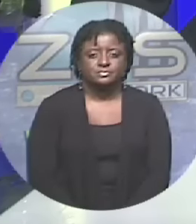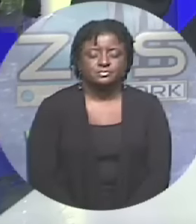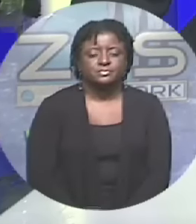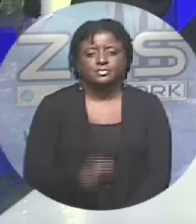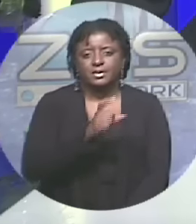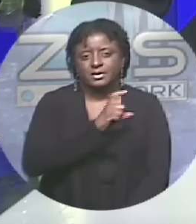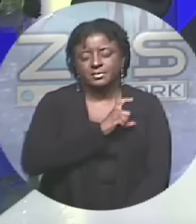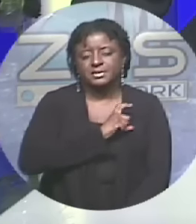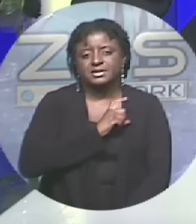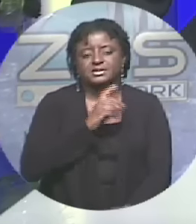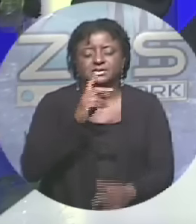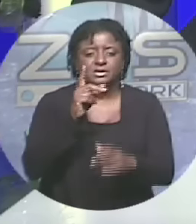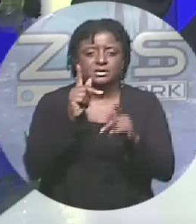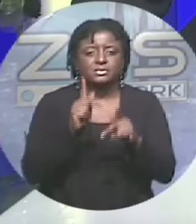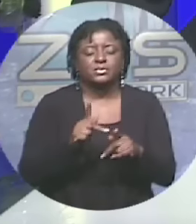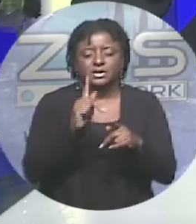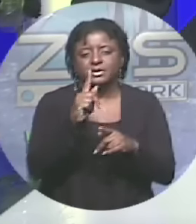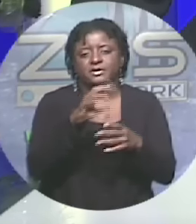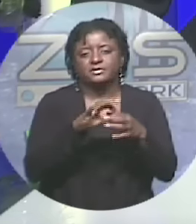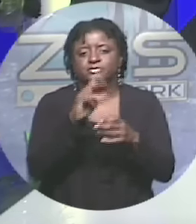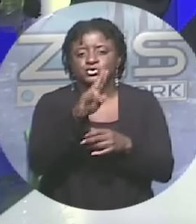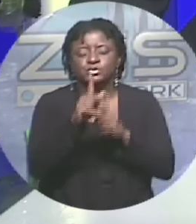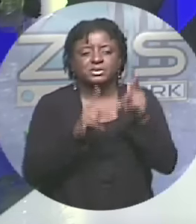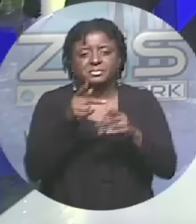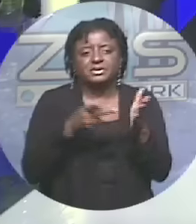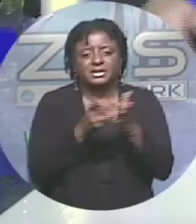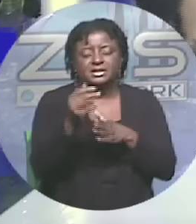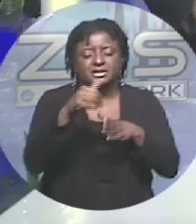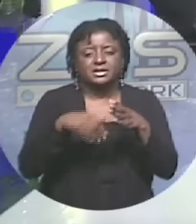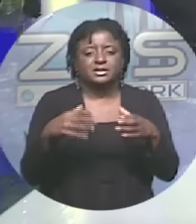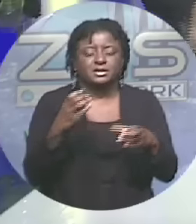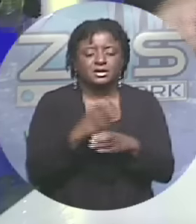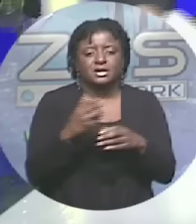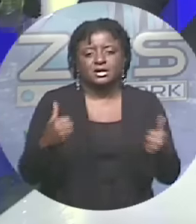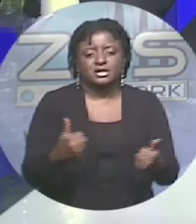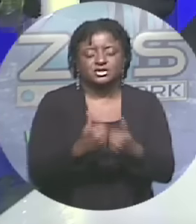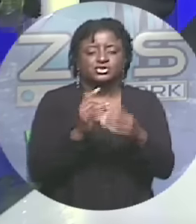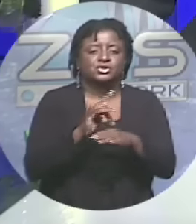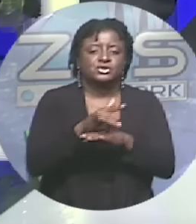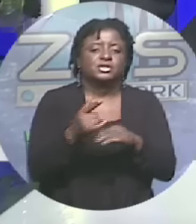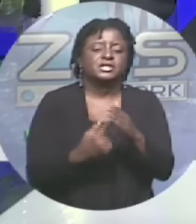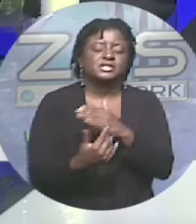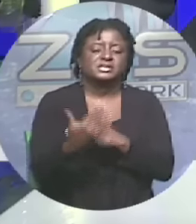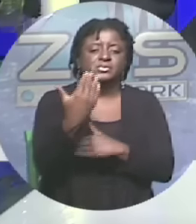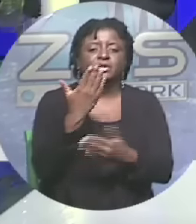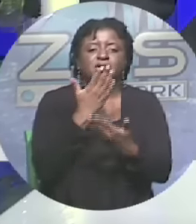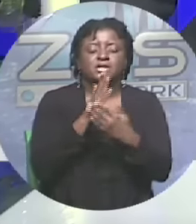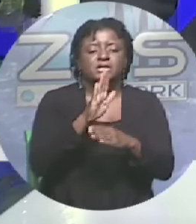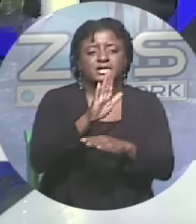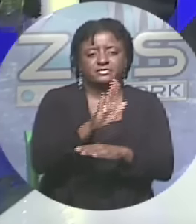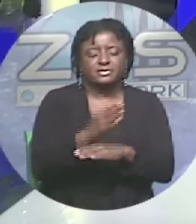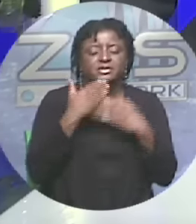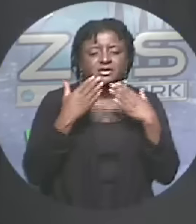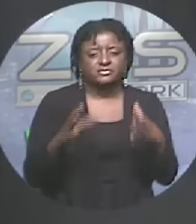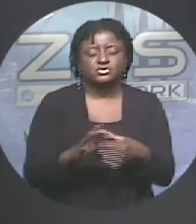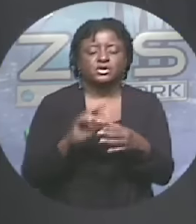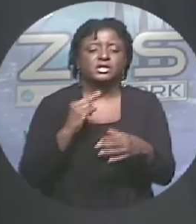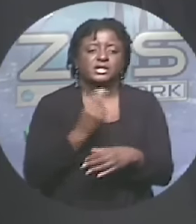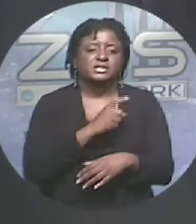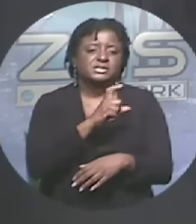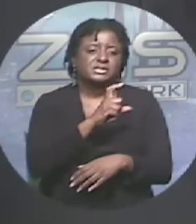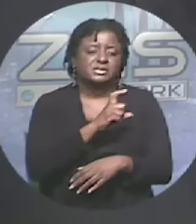A police officer among two killed in a vehicle collision early this morning. Good evening, everyone. I'm Charisma Robinson. And I'm Chris Saunders. Thank you so much for joining us tonight. Police